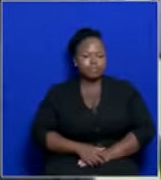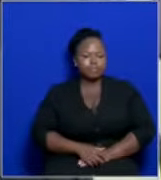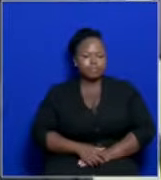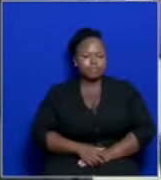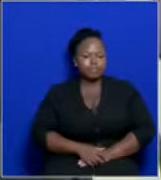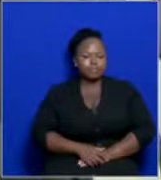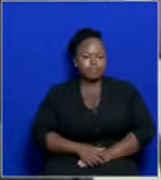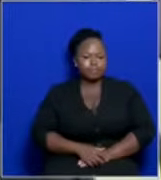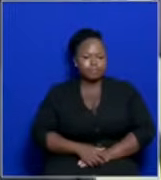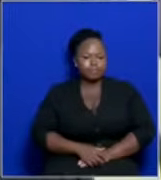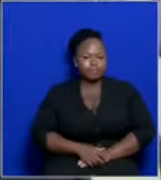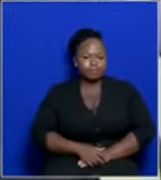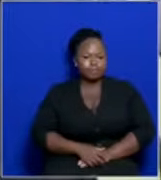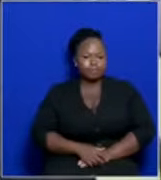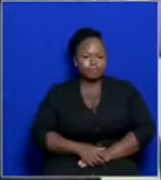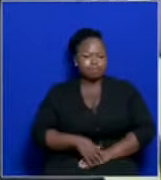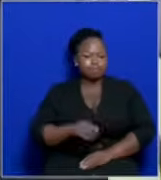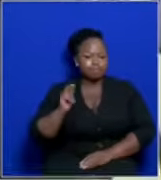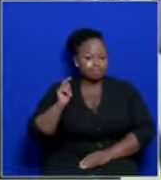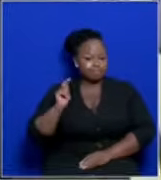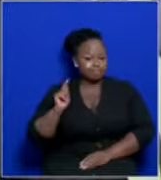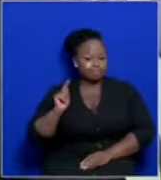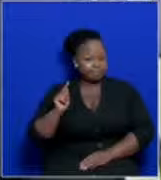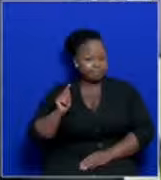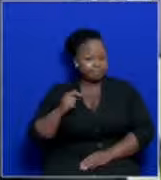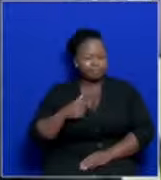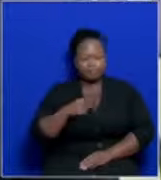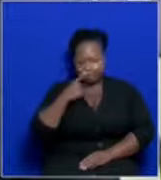This one also, I believe it was answered,